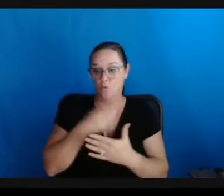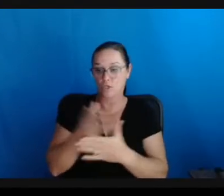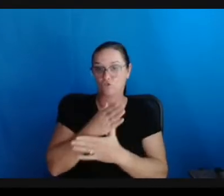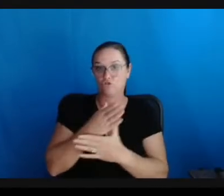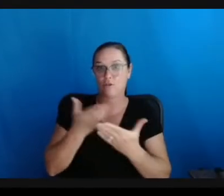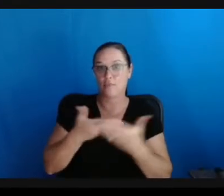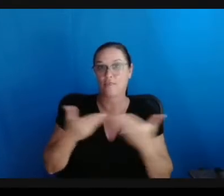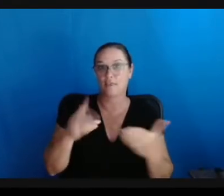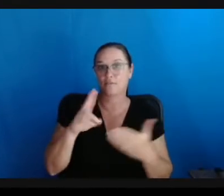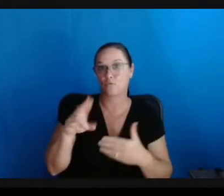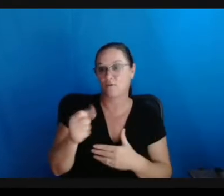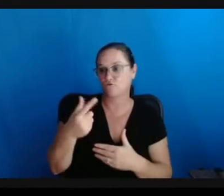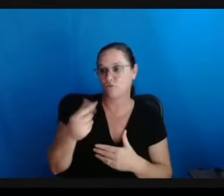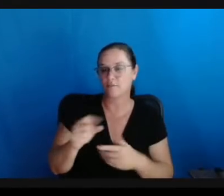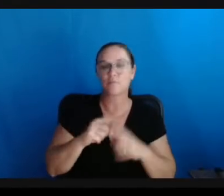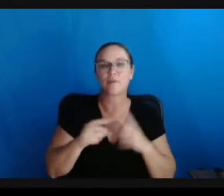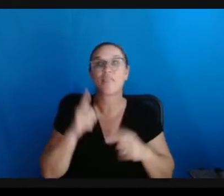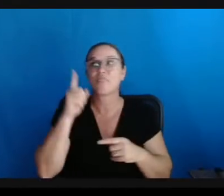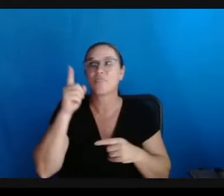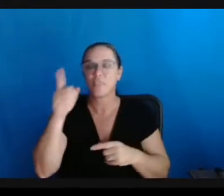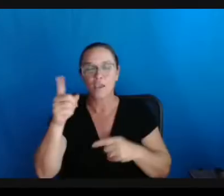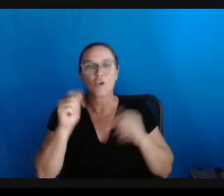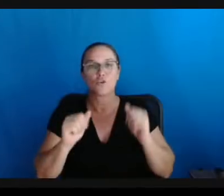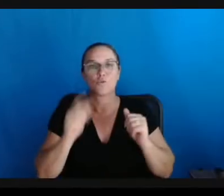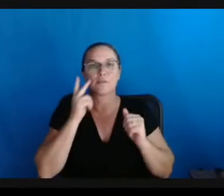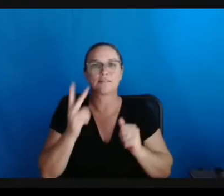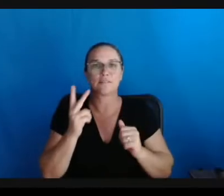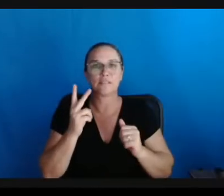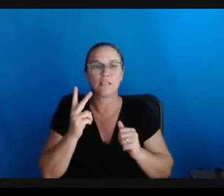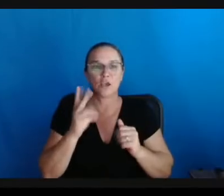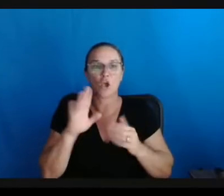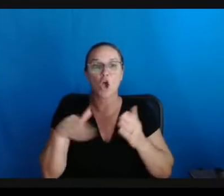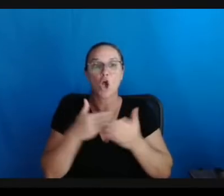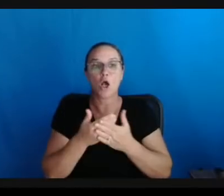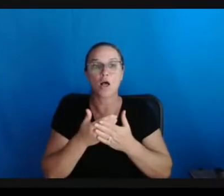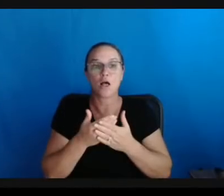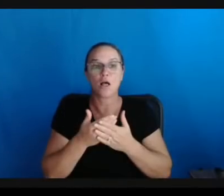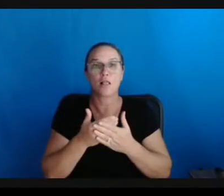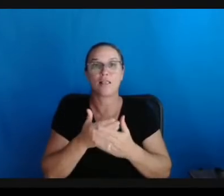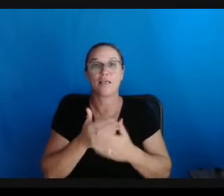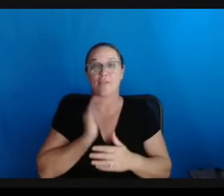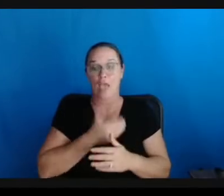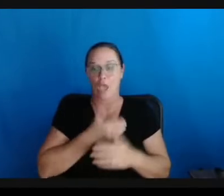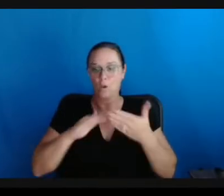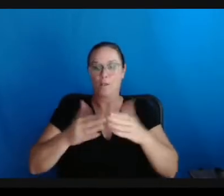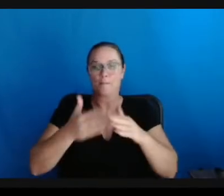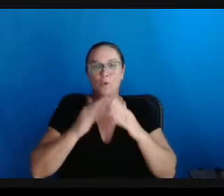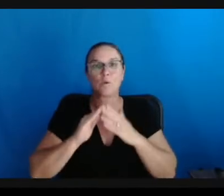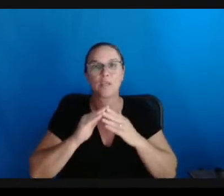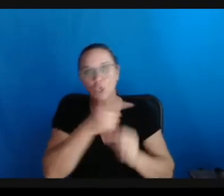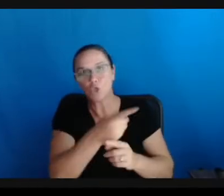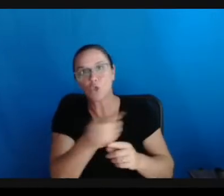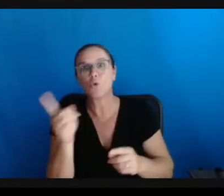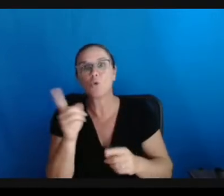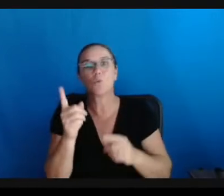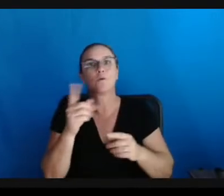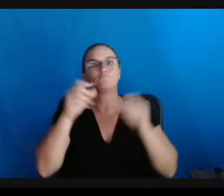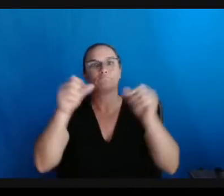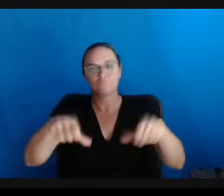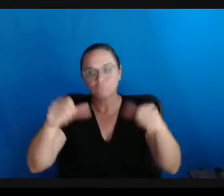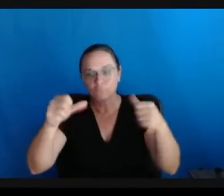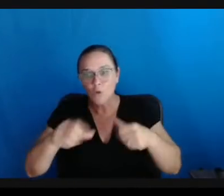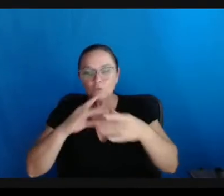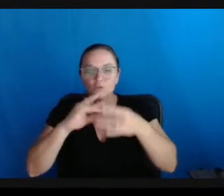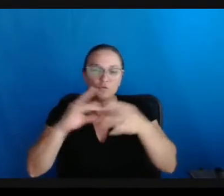stuff here, but over there you can see all of our own community, all of you guys can post your own images and stories